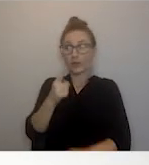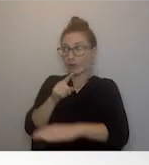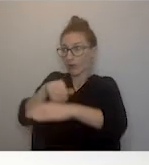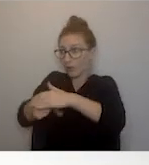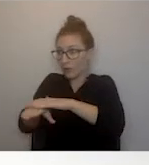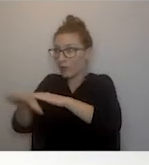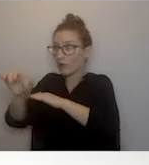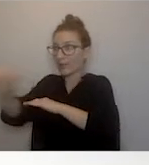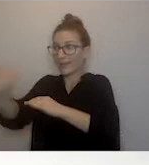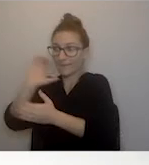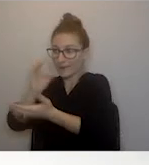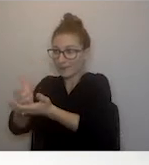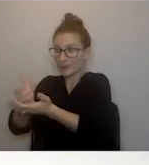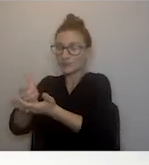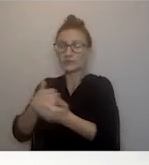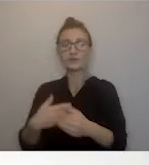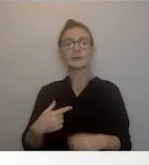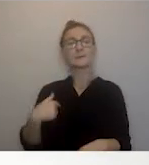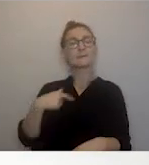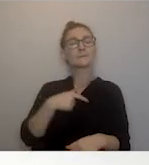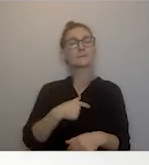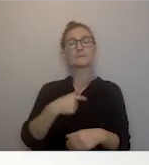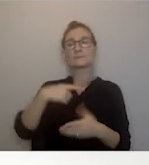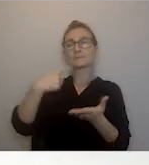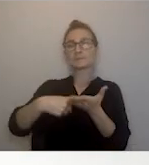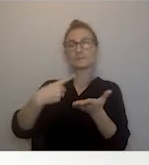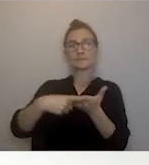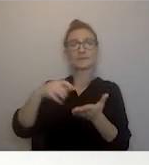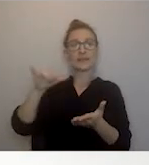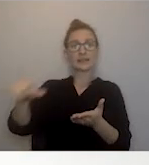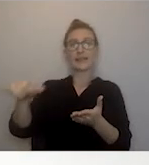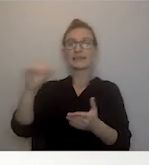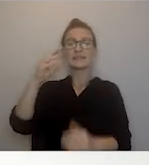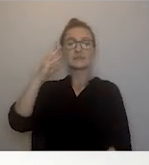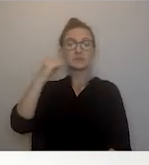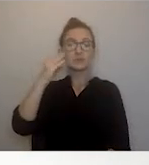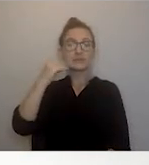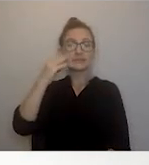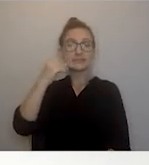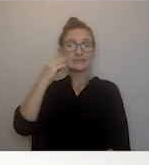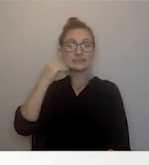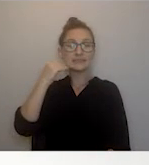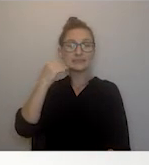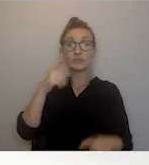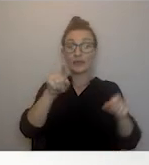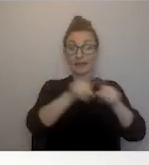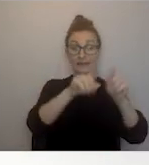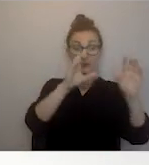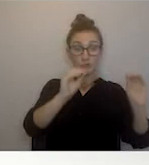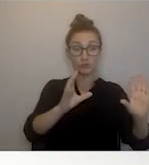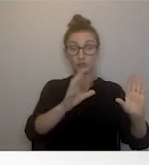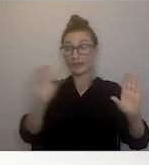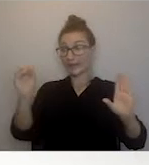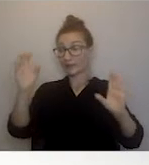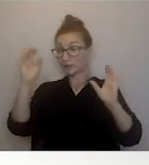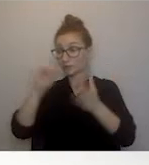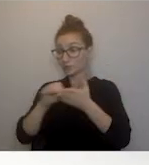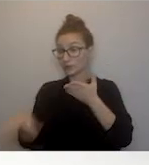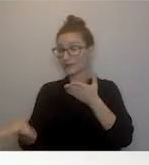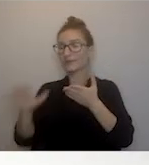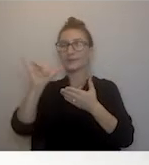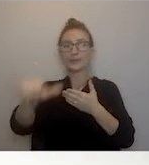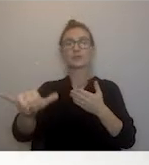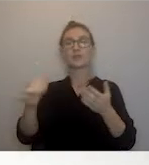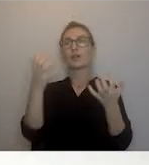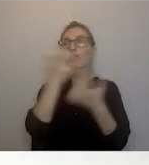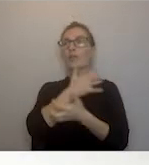image today. And when we start talking about our experiences, talking about using our senses, as both a teacher and as a student,